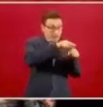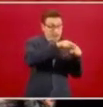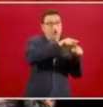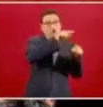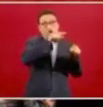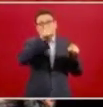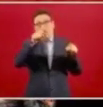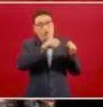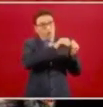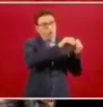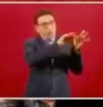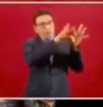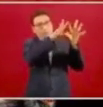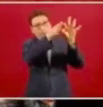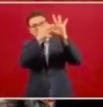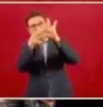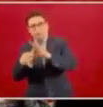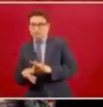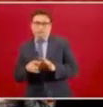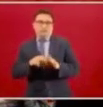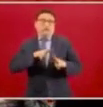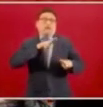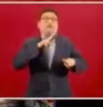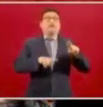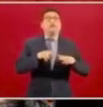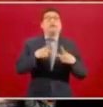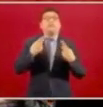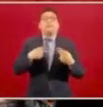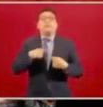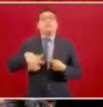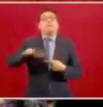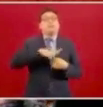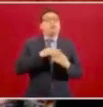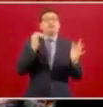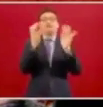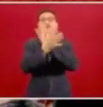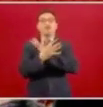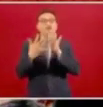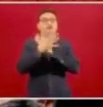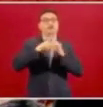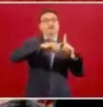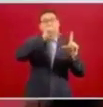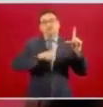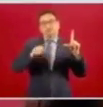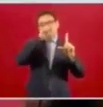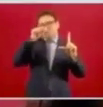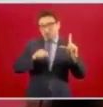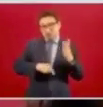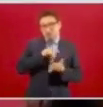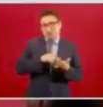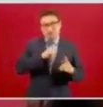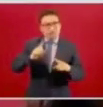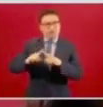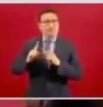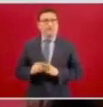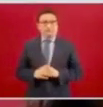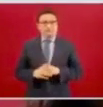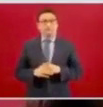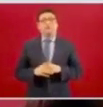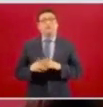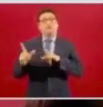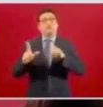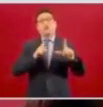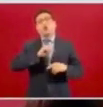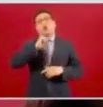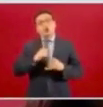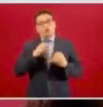So then we can see that the virus shows a patch-like distribution and is not necessarily